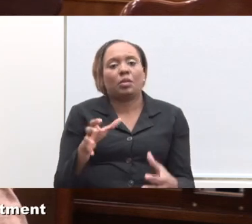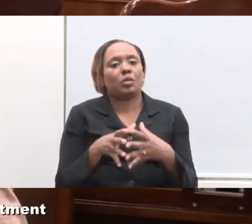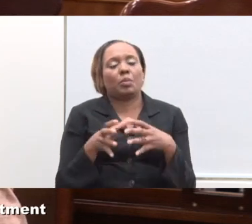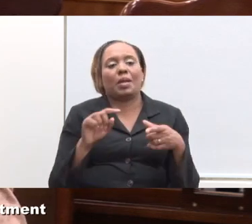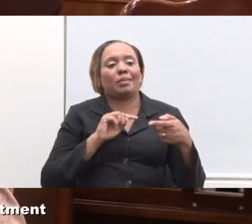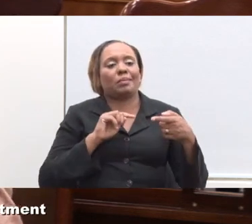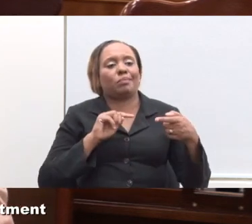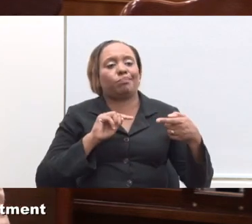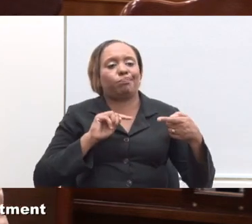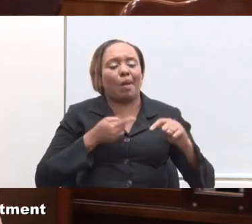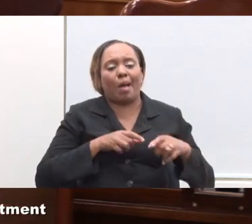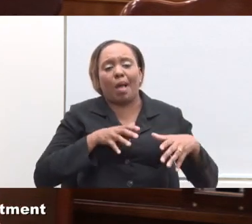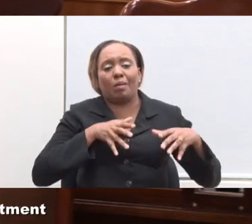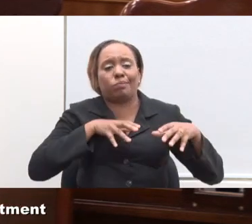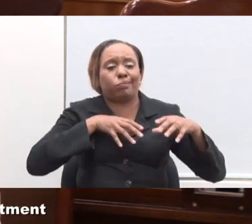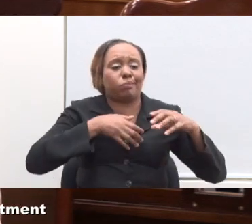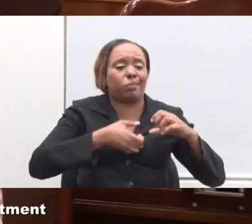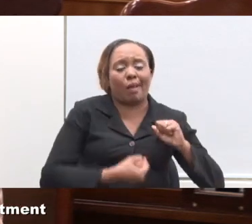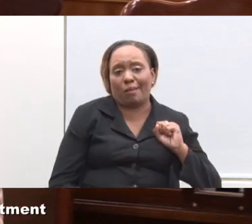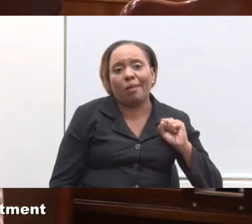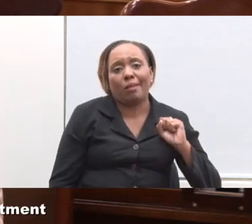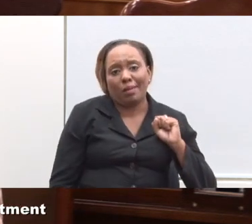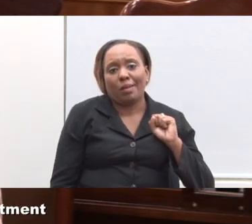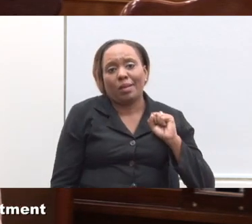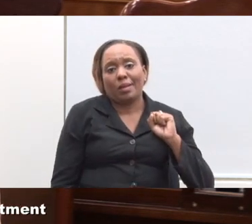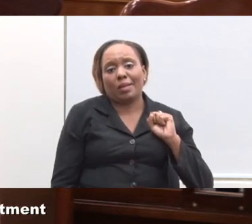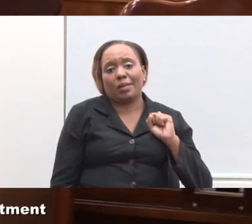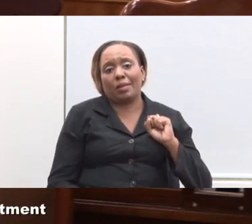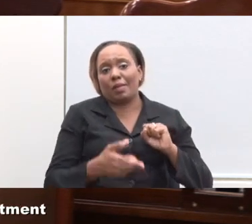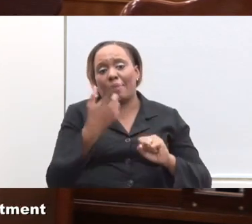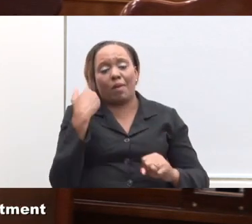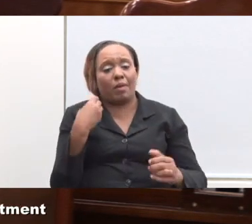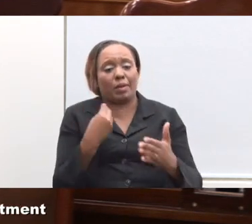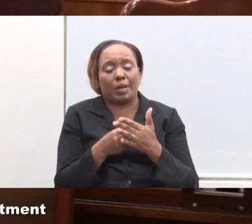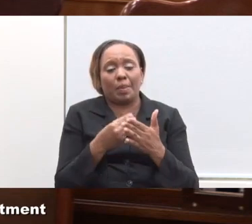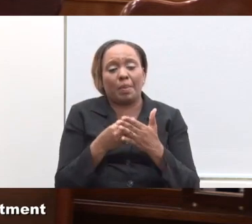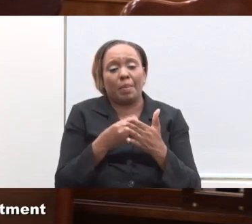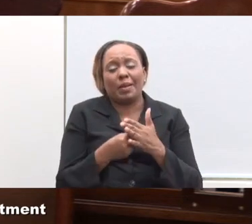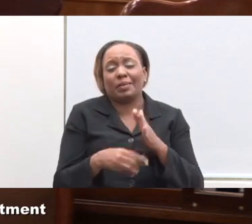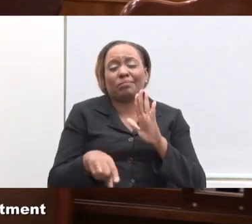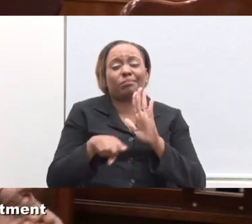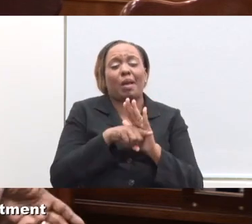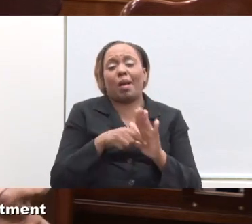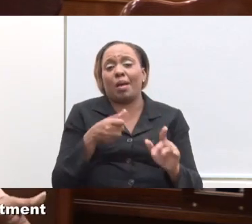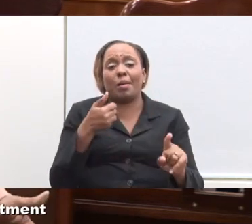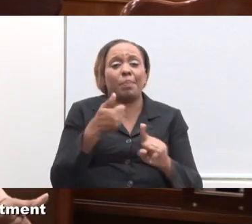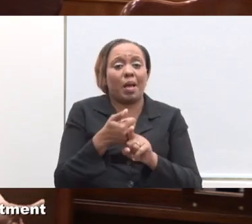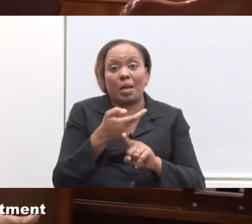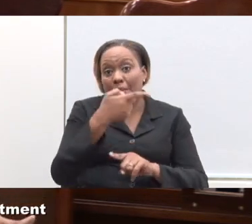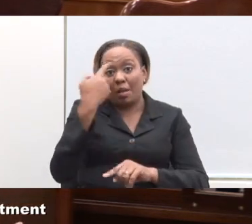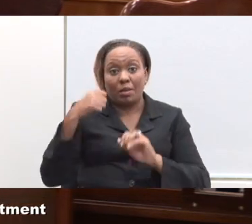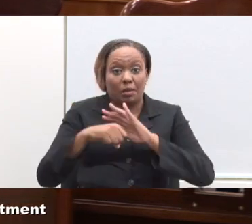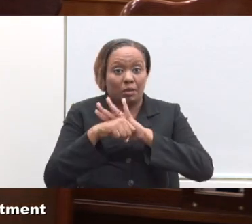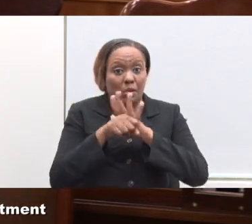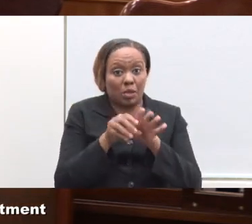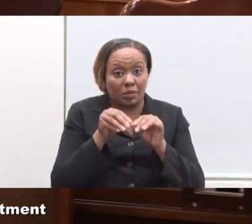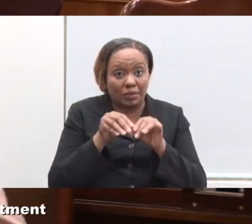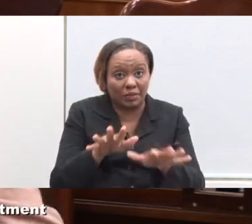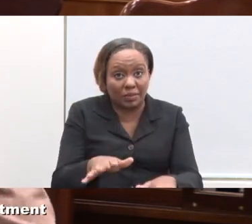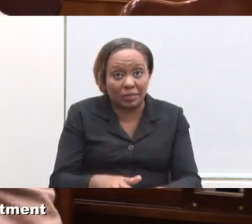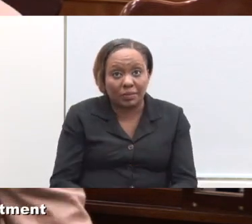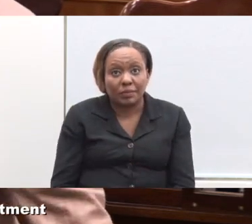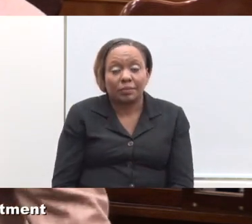or the implosion on our revenues that we are likely to see. And that, quite frankly, in simple language for